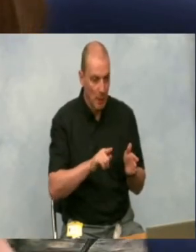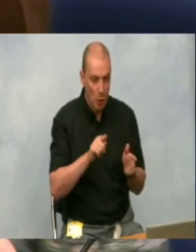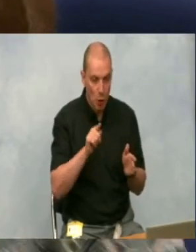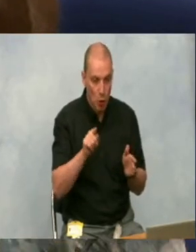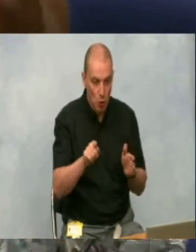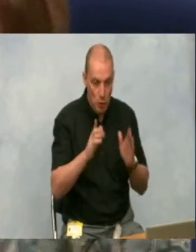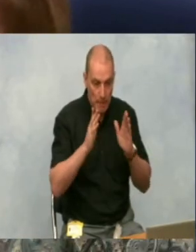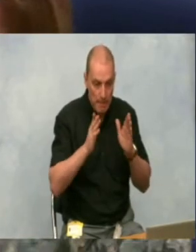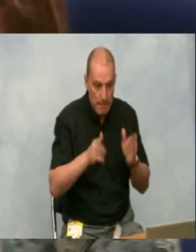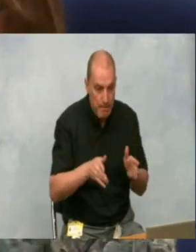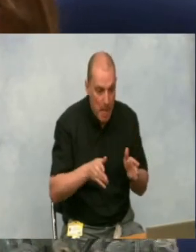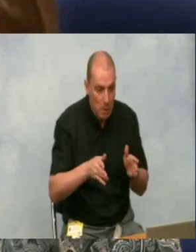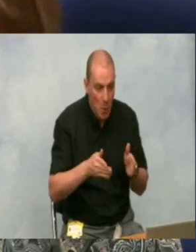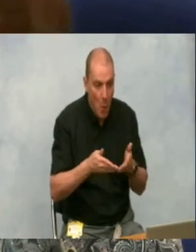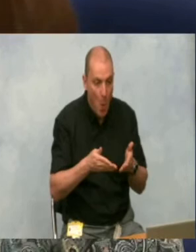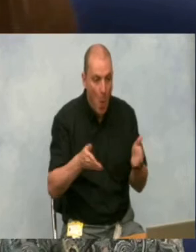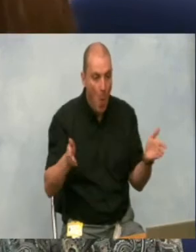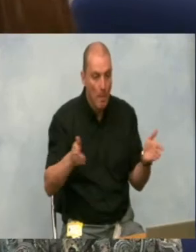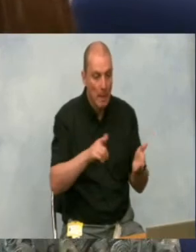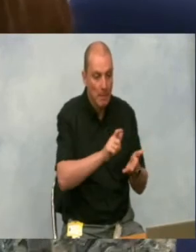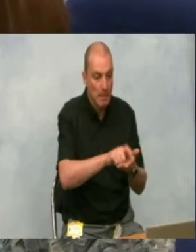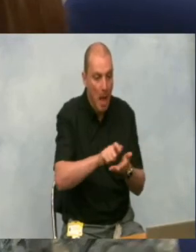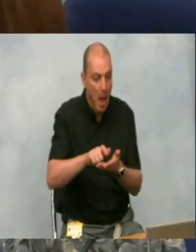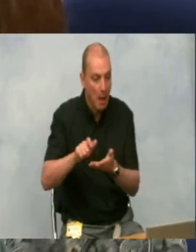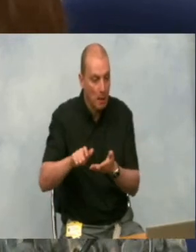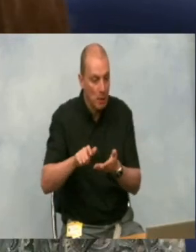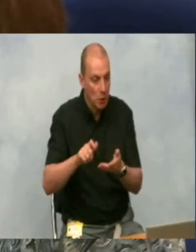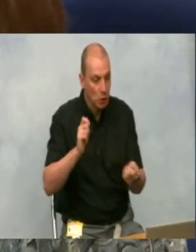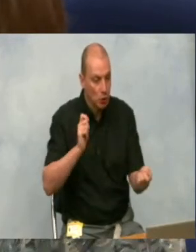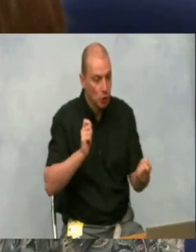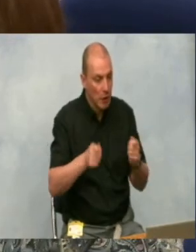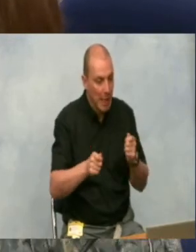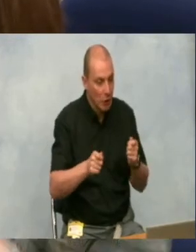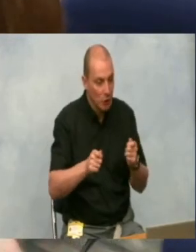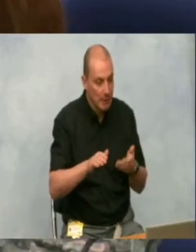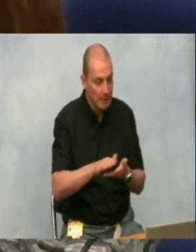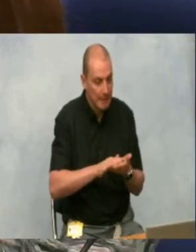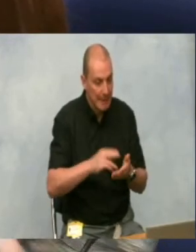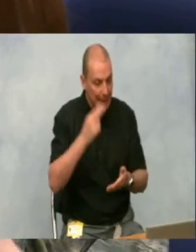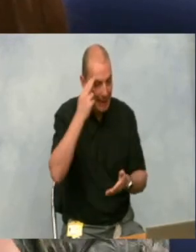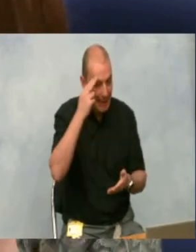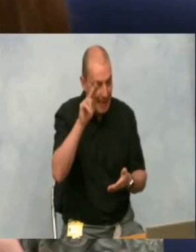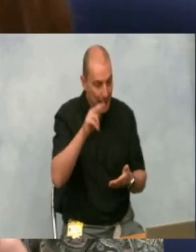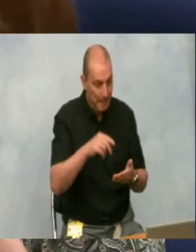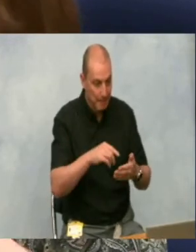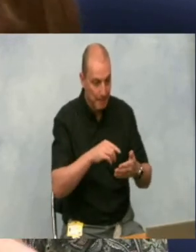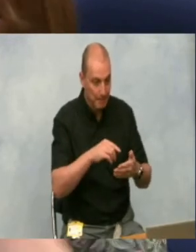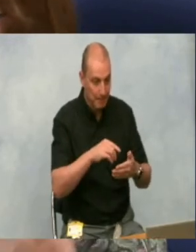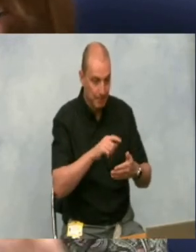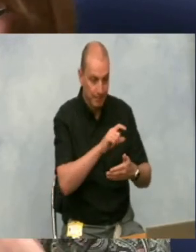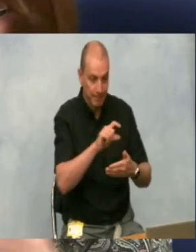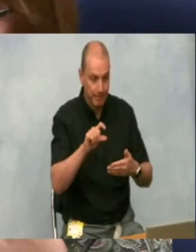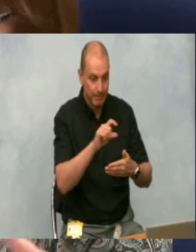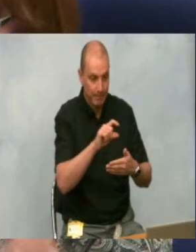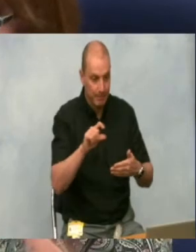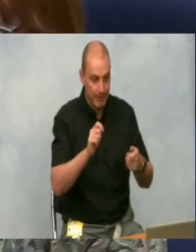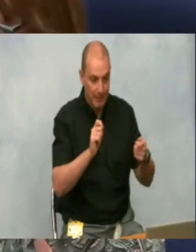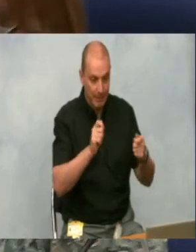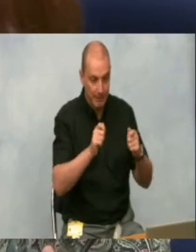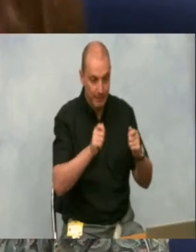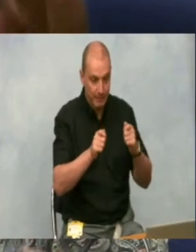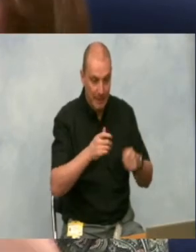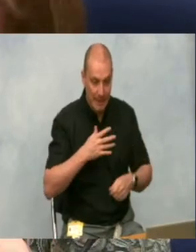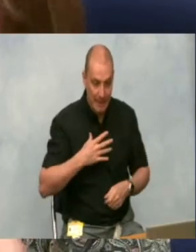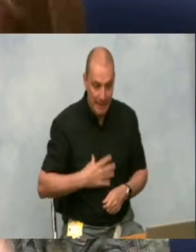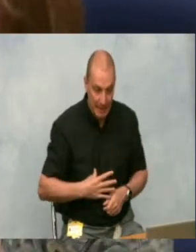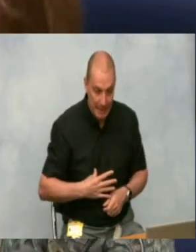property onto the open market is no longer there. So this is fantastic news. It's something that I come across in my